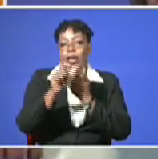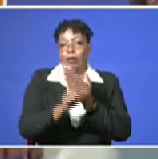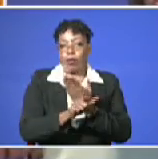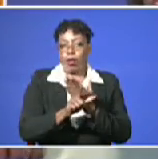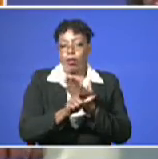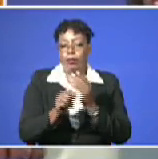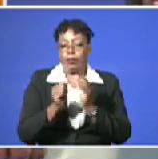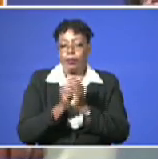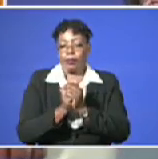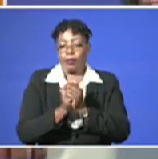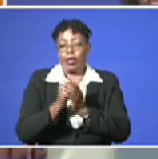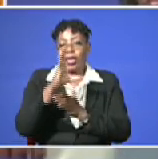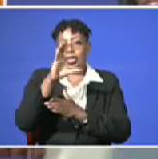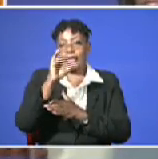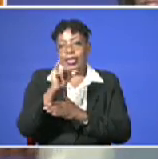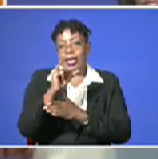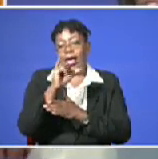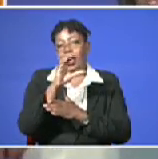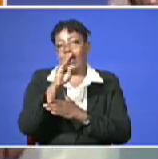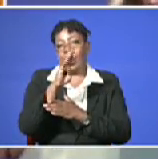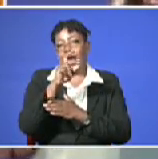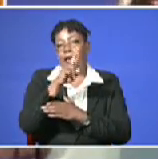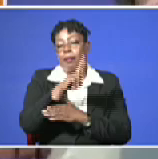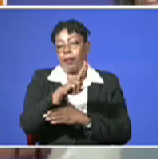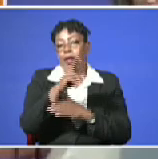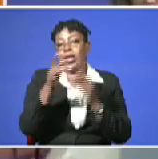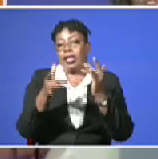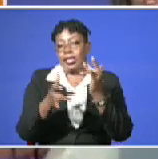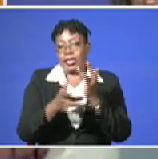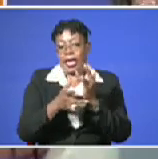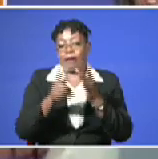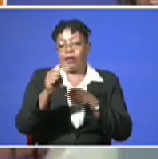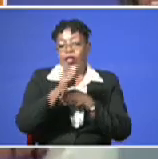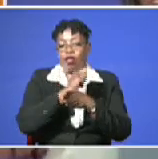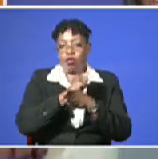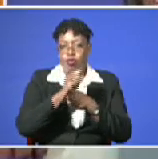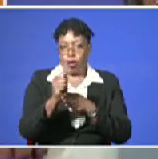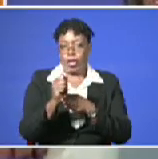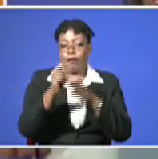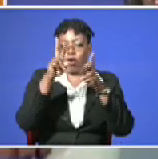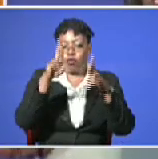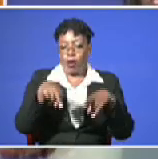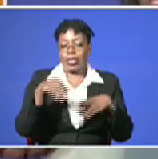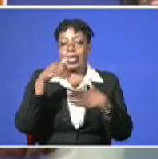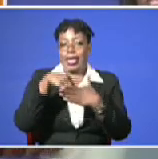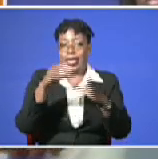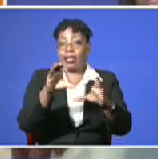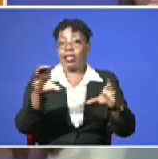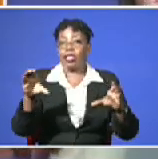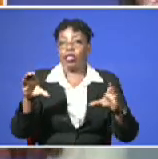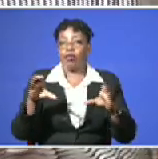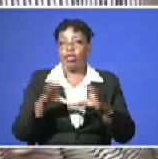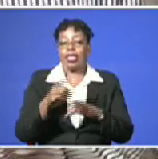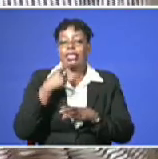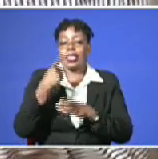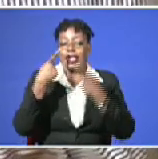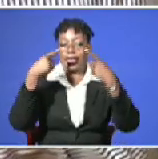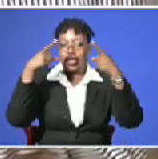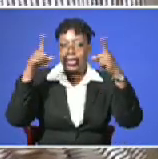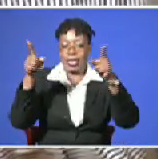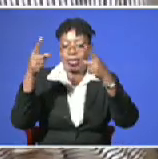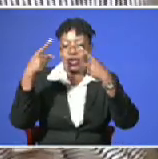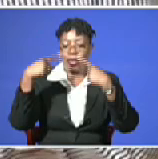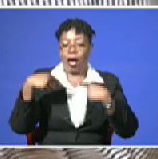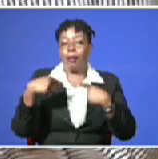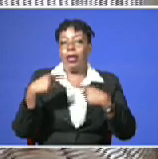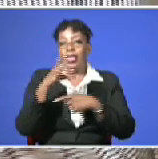partnered with Cybertech to open the doors for training and educational advancement to residents in his constituency. He says success has come in the form